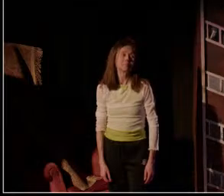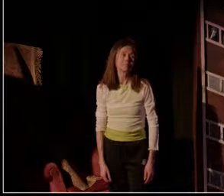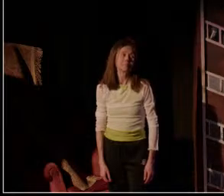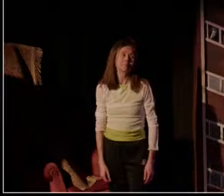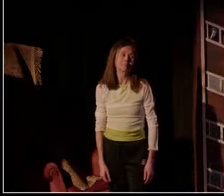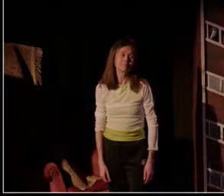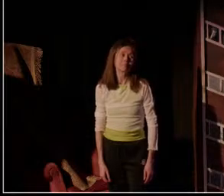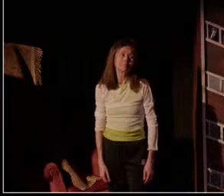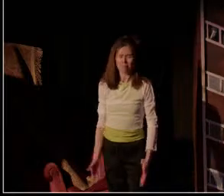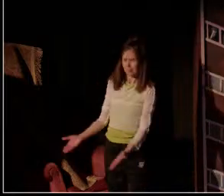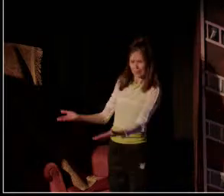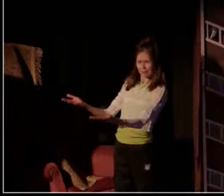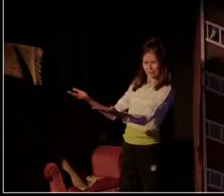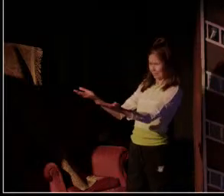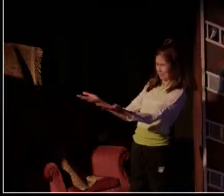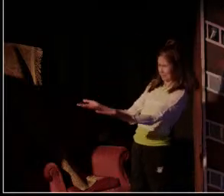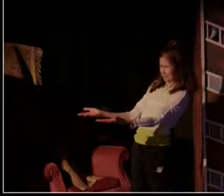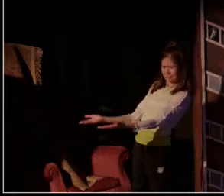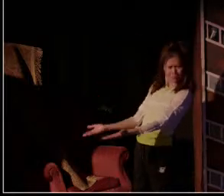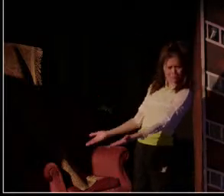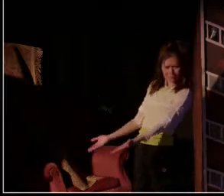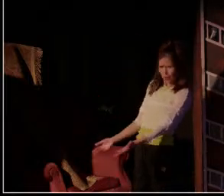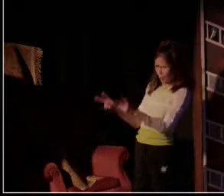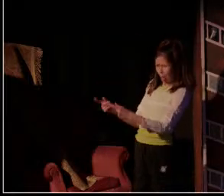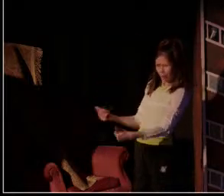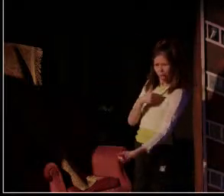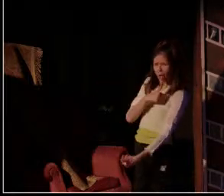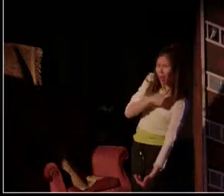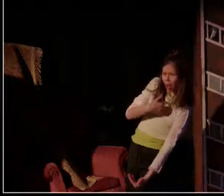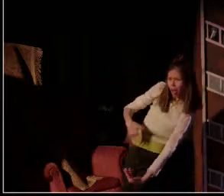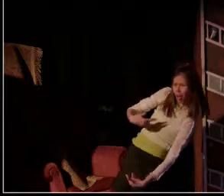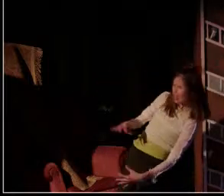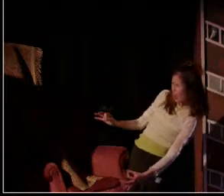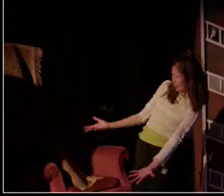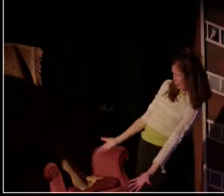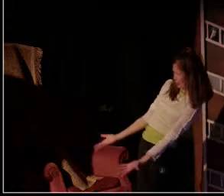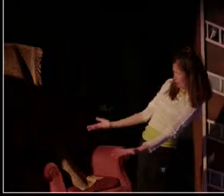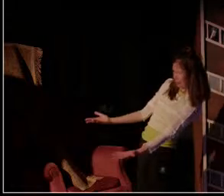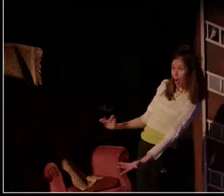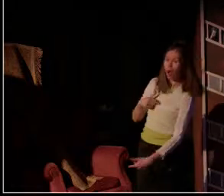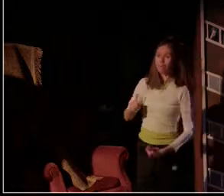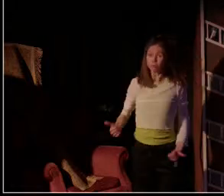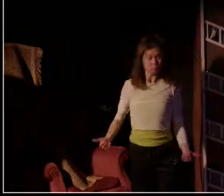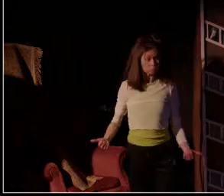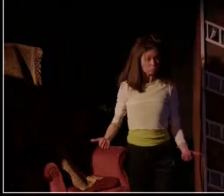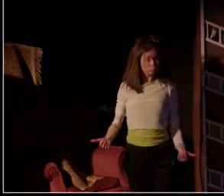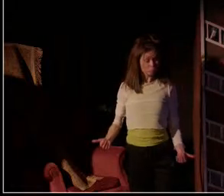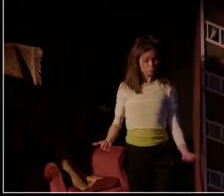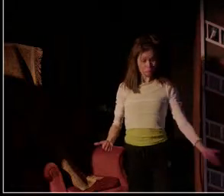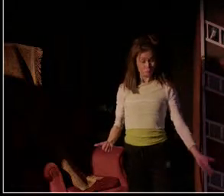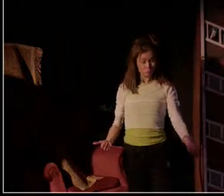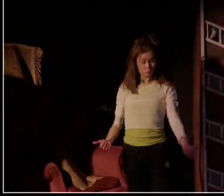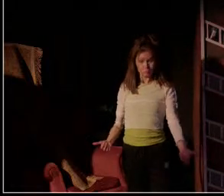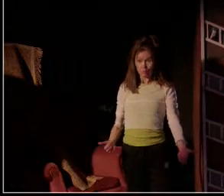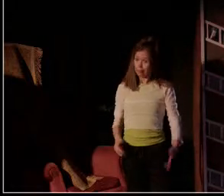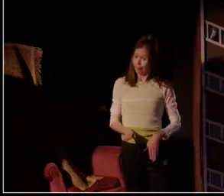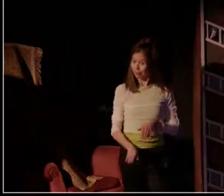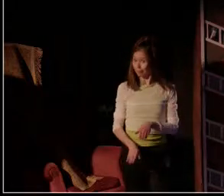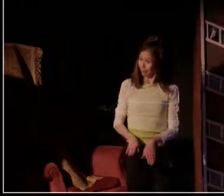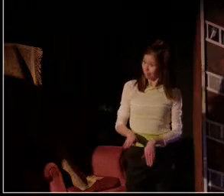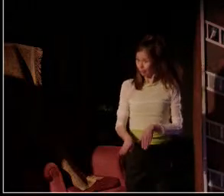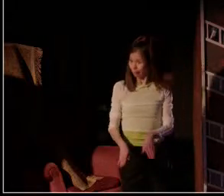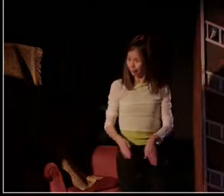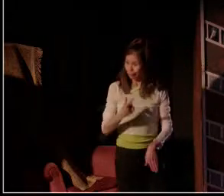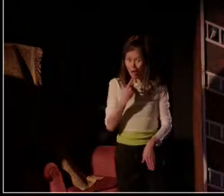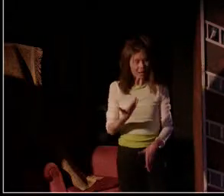How are you now? Yeah, I'm all right. I stand. I can walk.